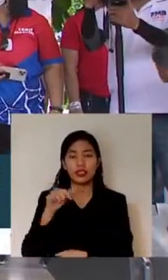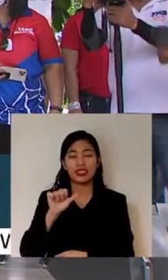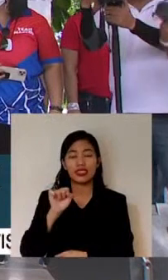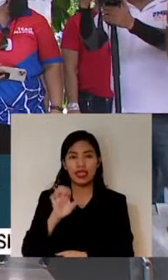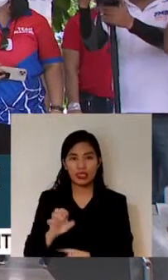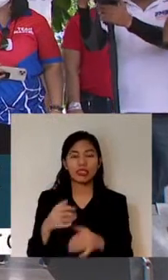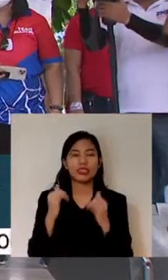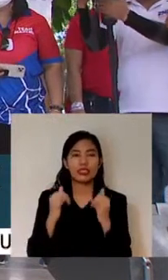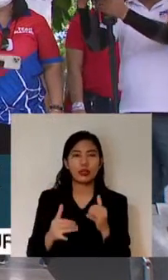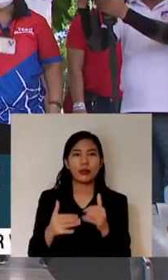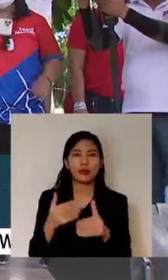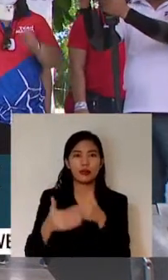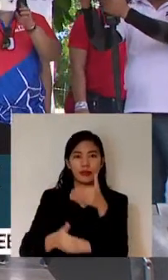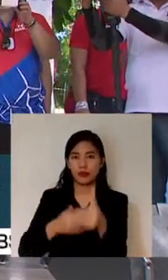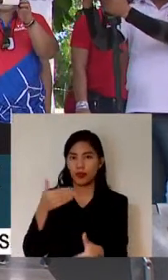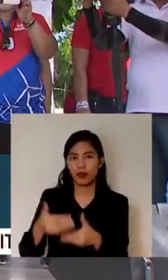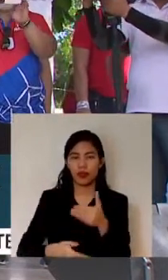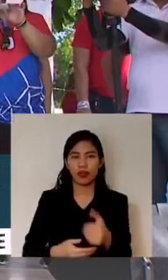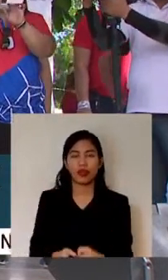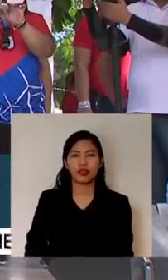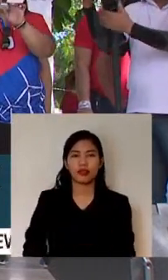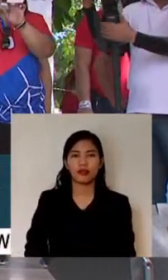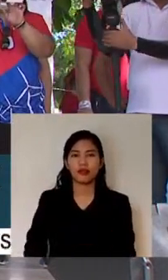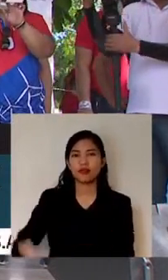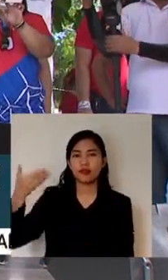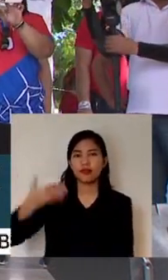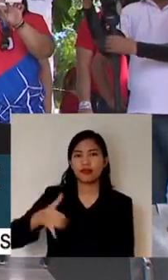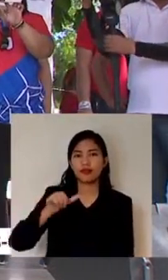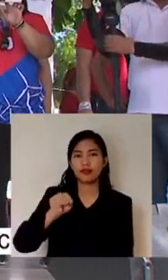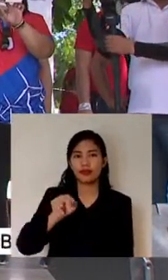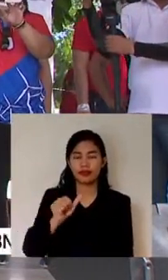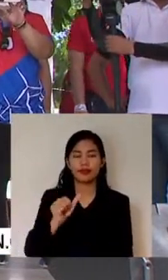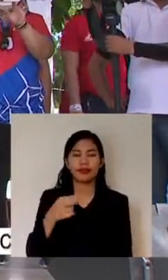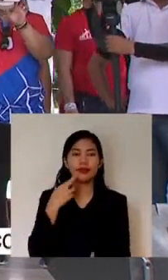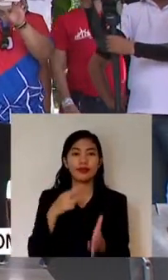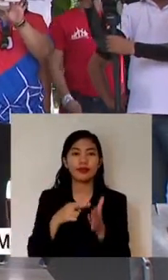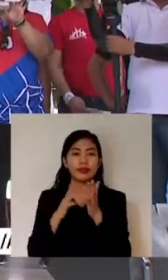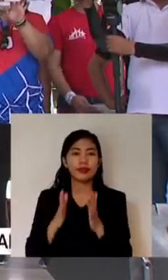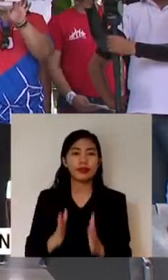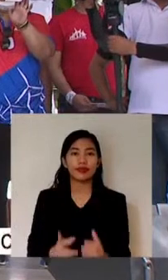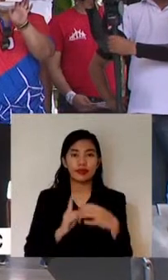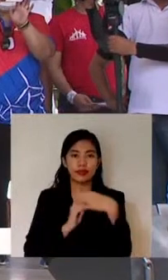finality. Ina Reformina, ABS-CBN News. Ang ating chief presidential legal